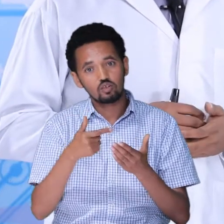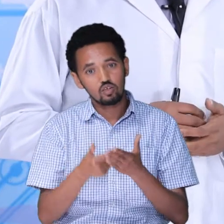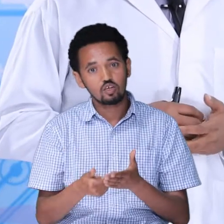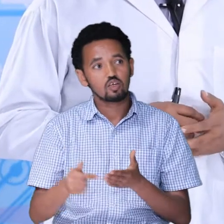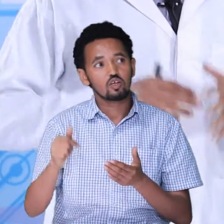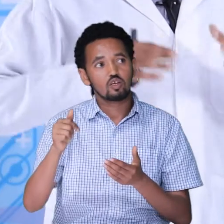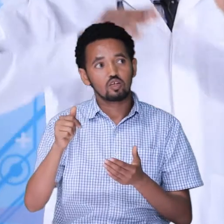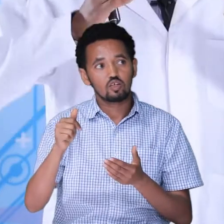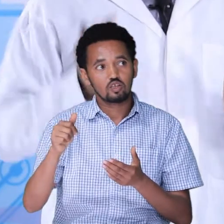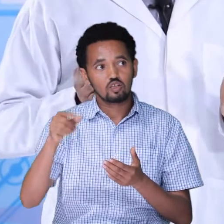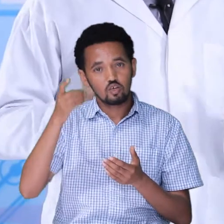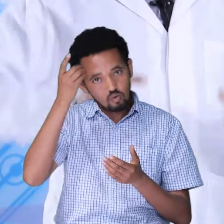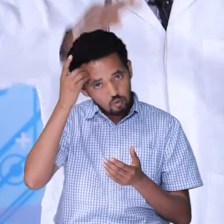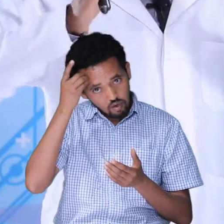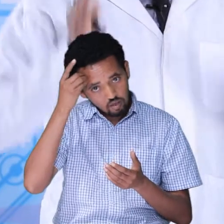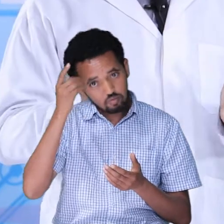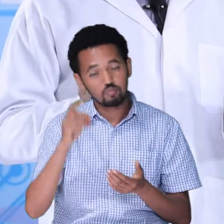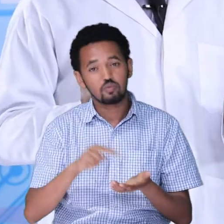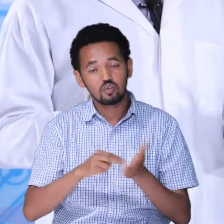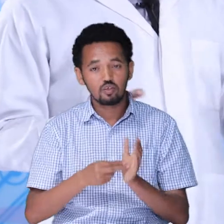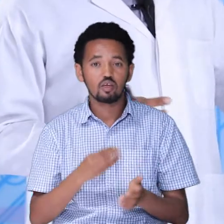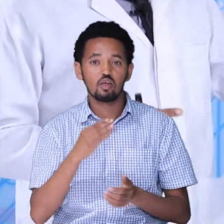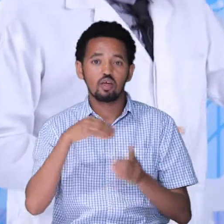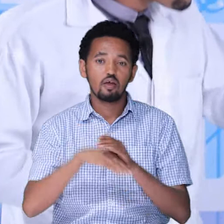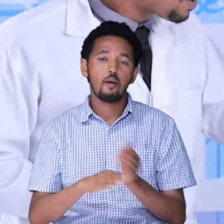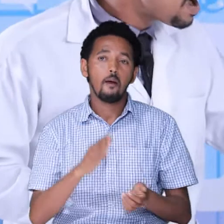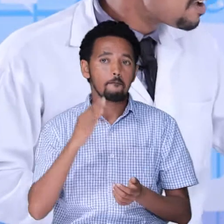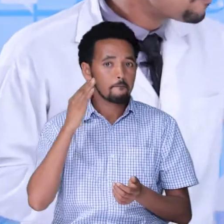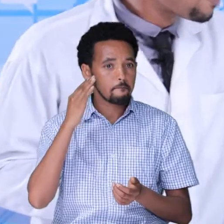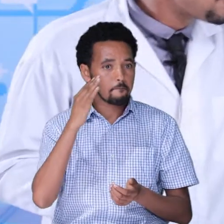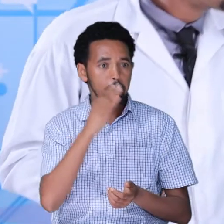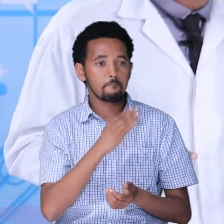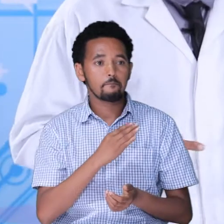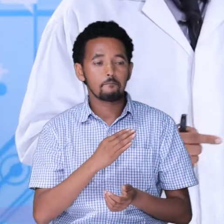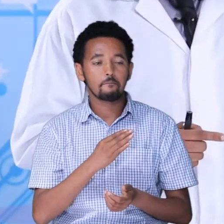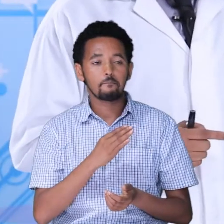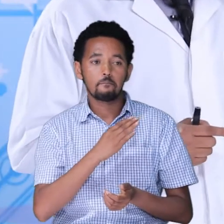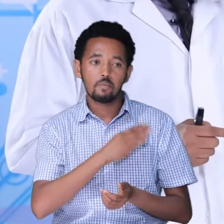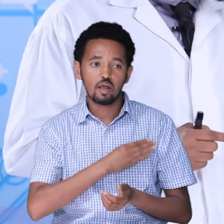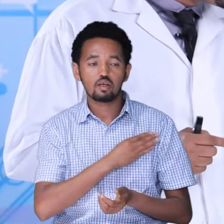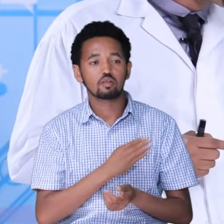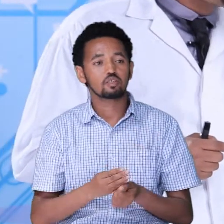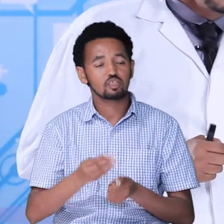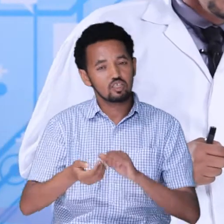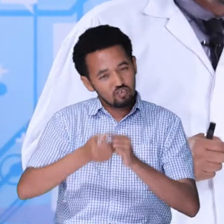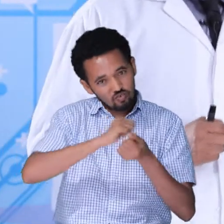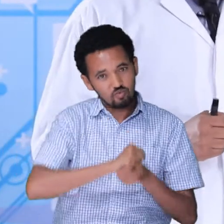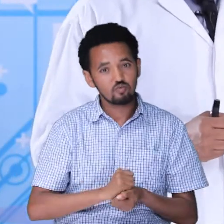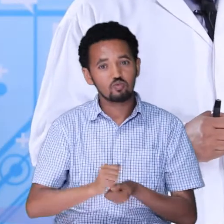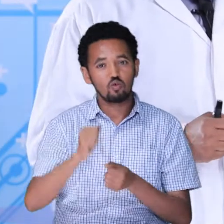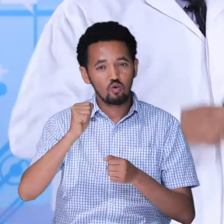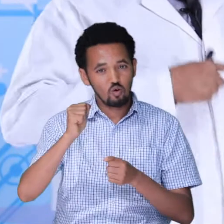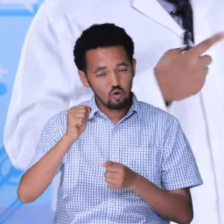means nowadays Benin. In Benin, there are 5 violent changes on 2